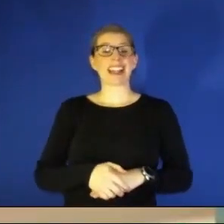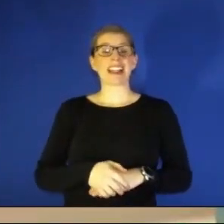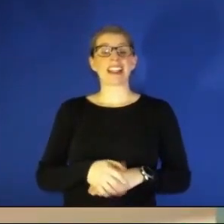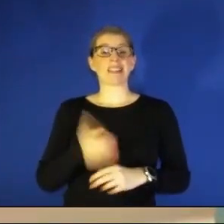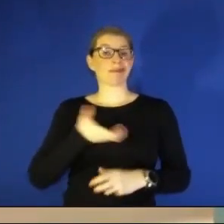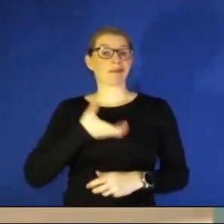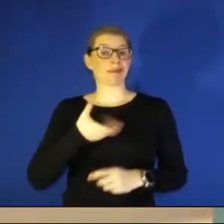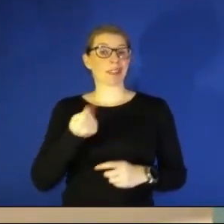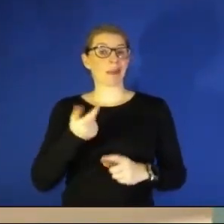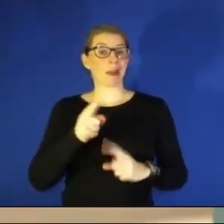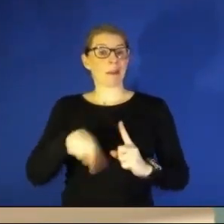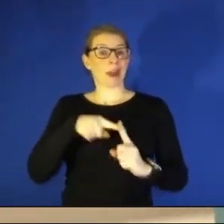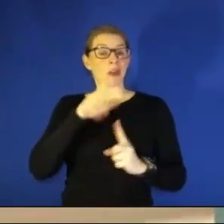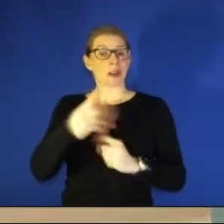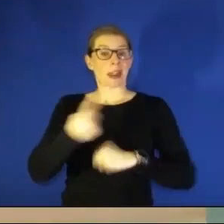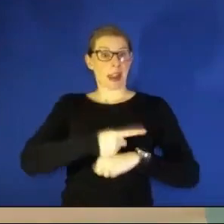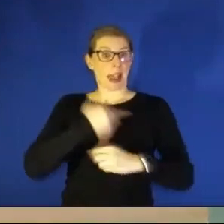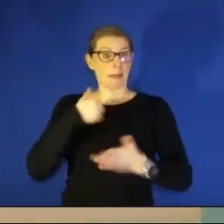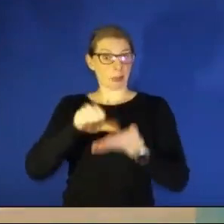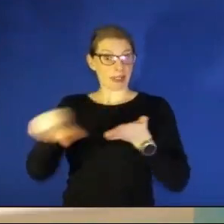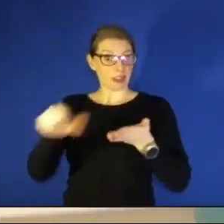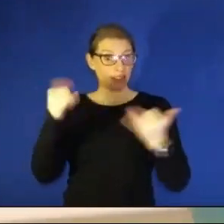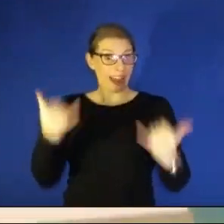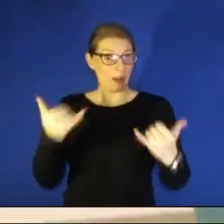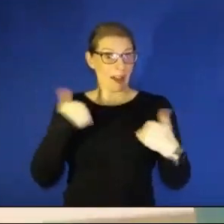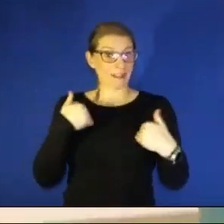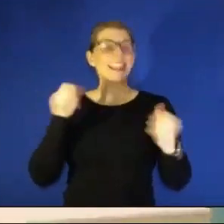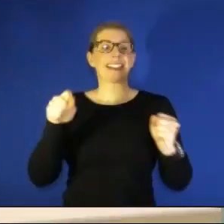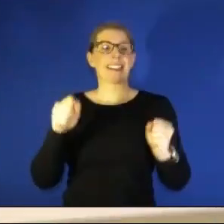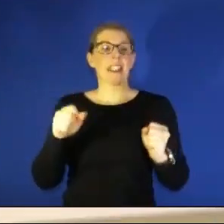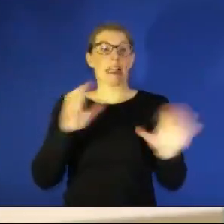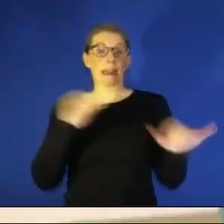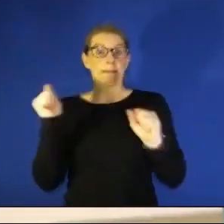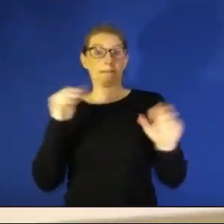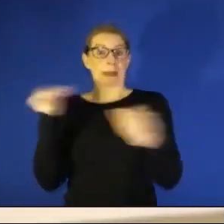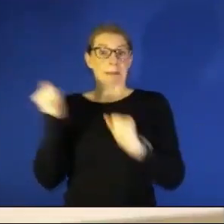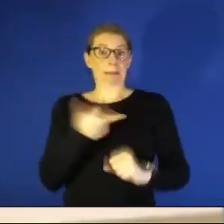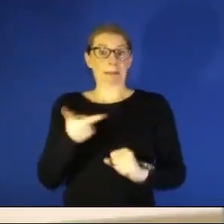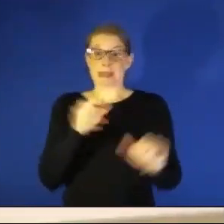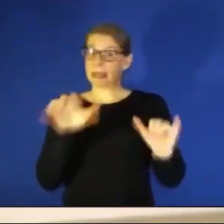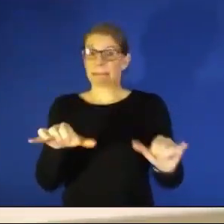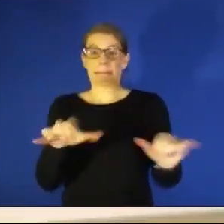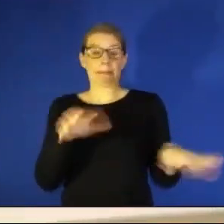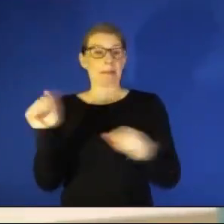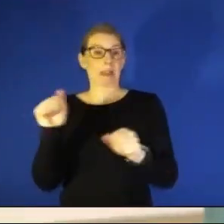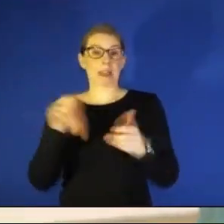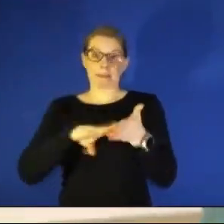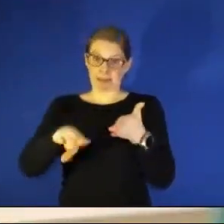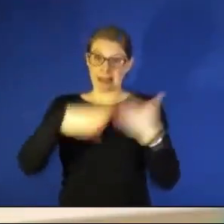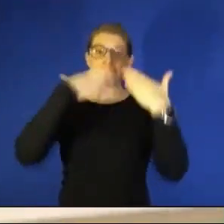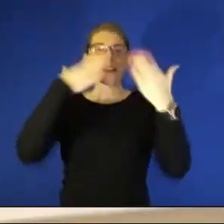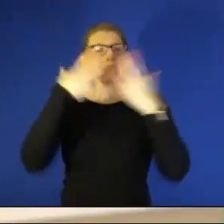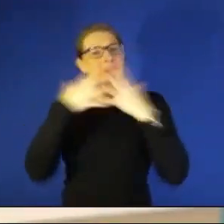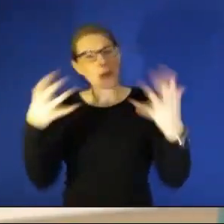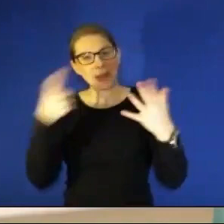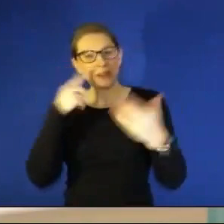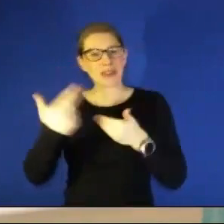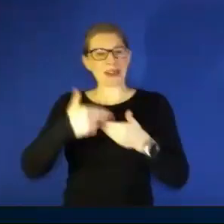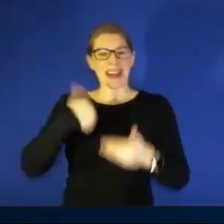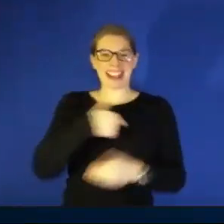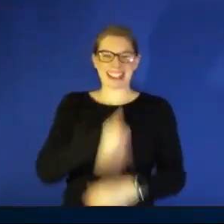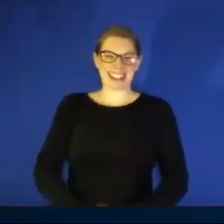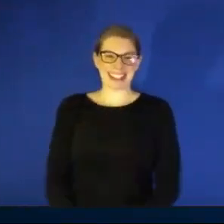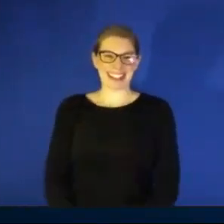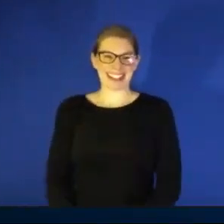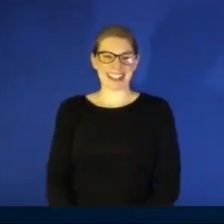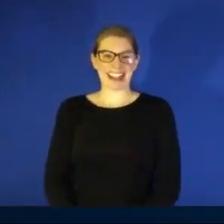procedures coming up right now? Yes. Okay, so you got to go? Yes, same. All right. You are free. Thank you so much for joining us. I'm going to toss it